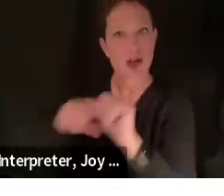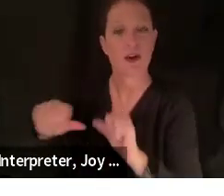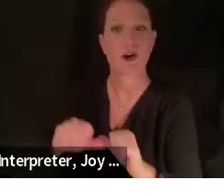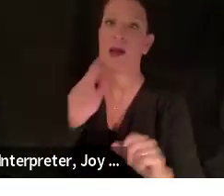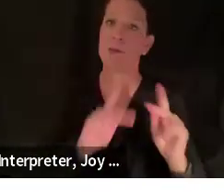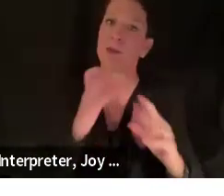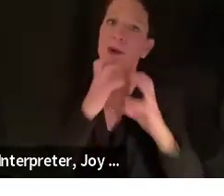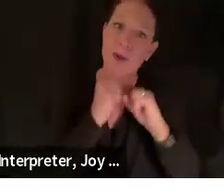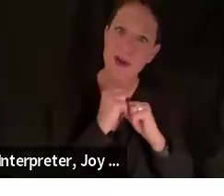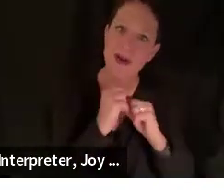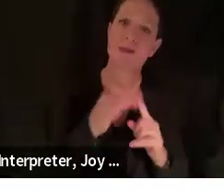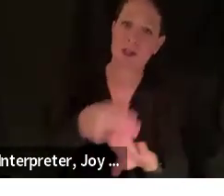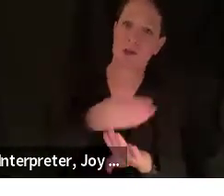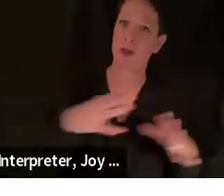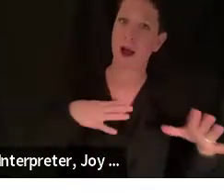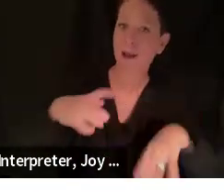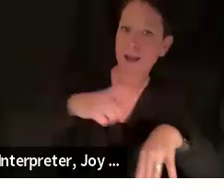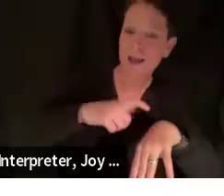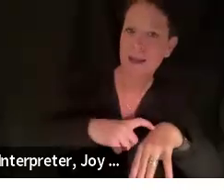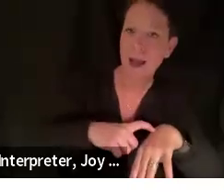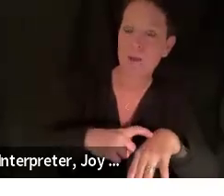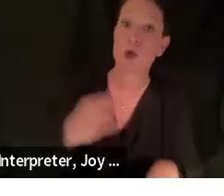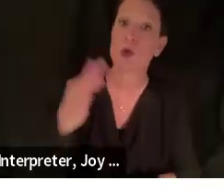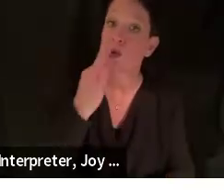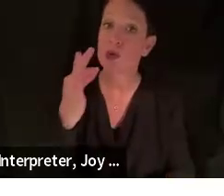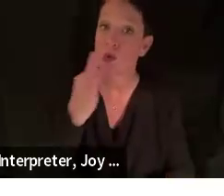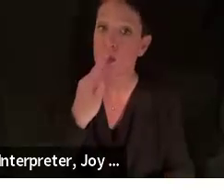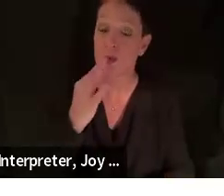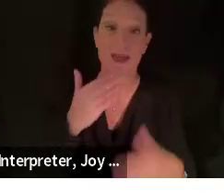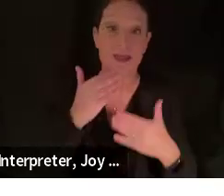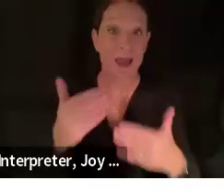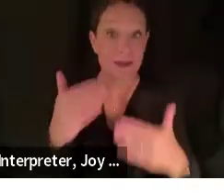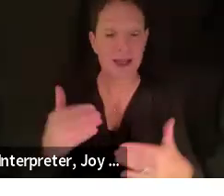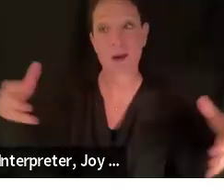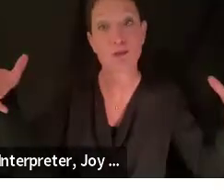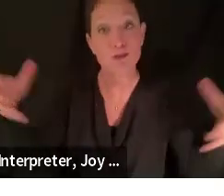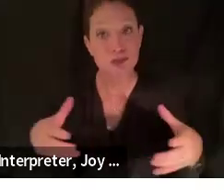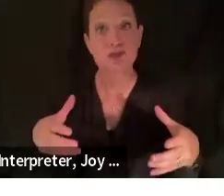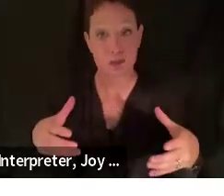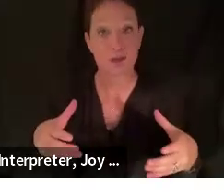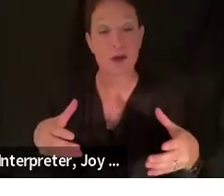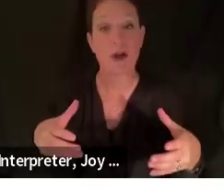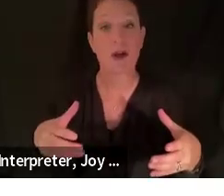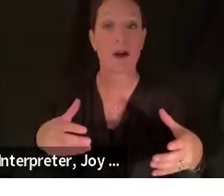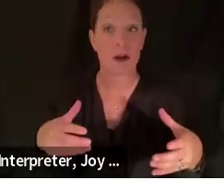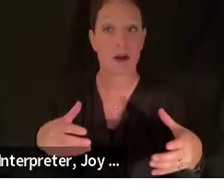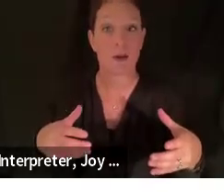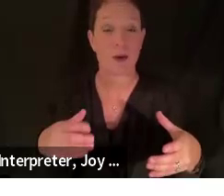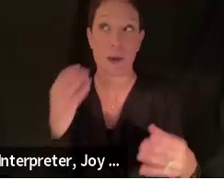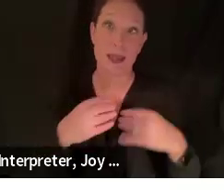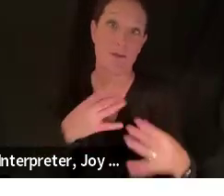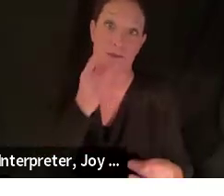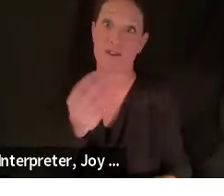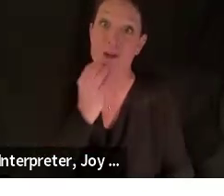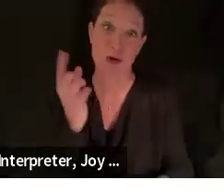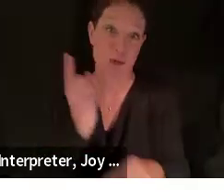especially ahead of the holiday seasons. We're all about to gather in a few weeks to eat some yummy food, hopefully. So